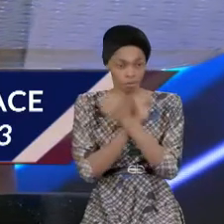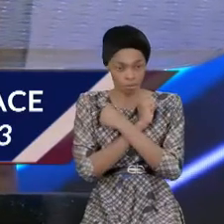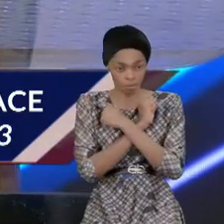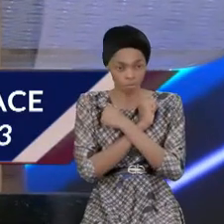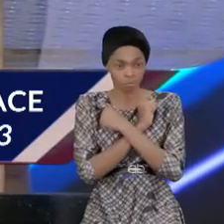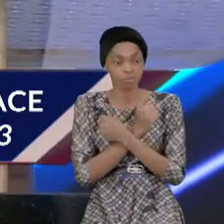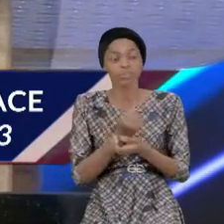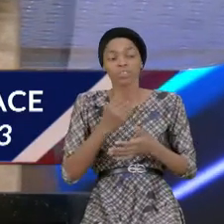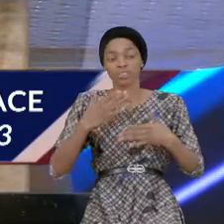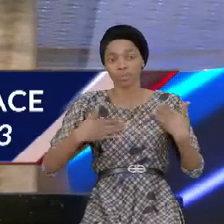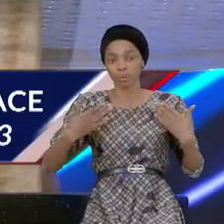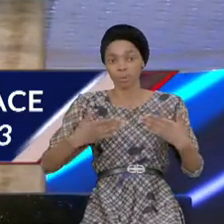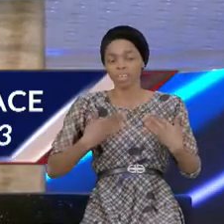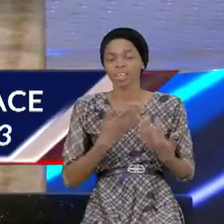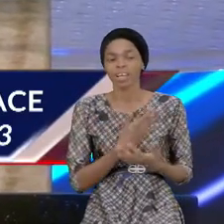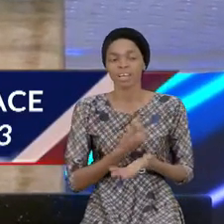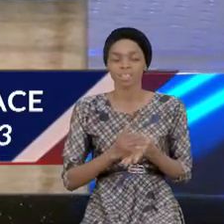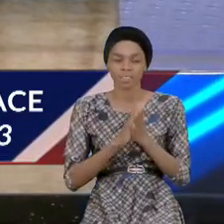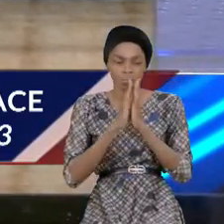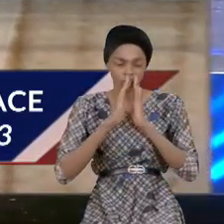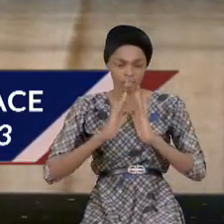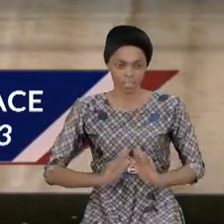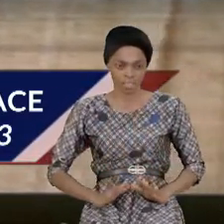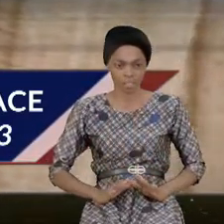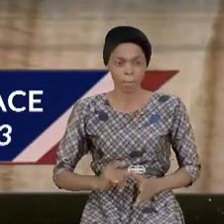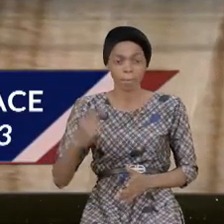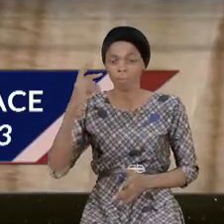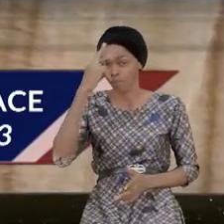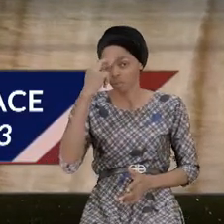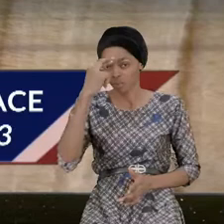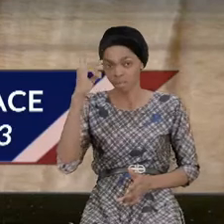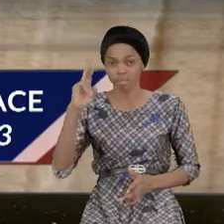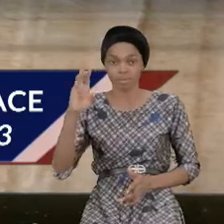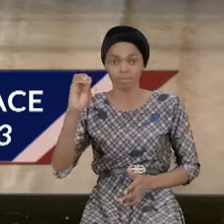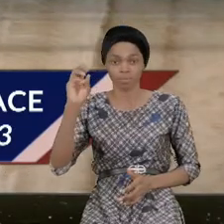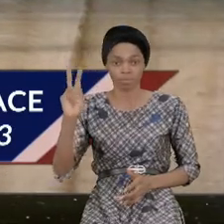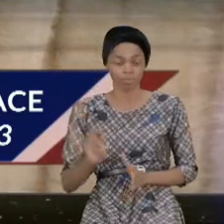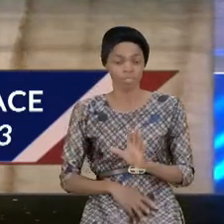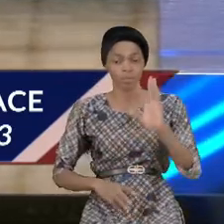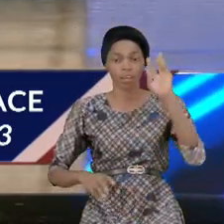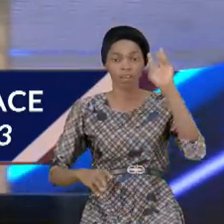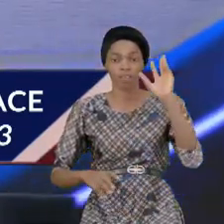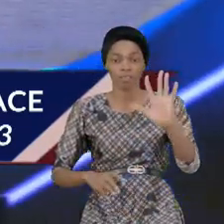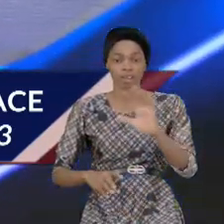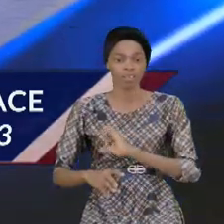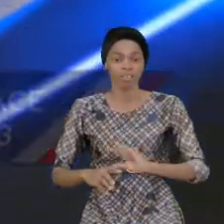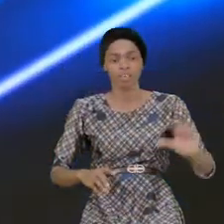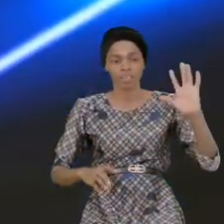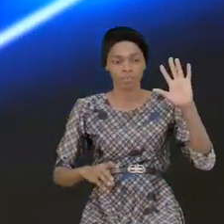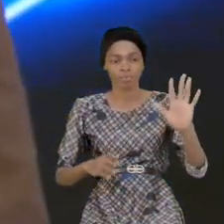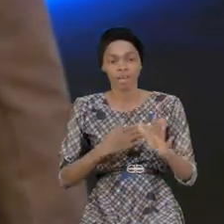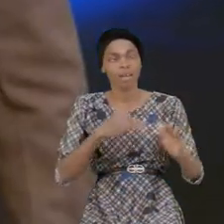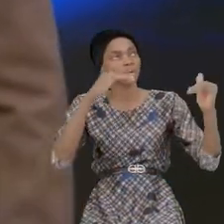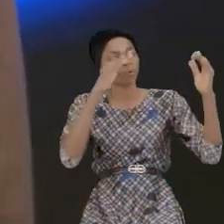joy, and peace. In Romans chapter 5 verse 5. Romans chapter 5 verse 5. And